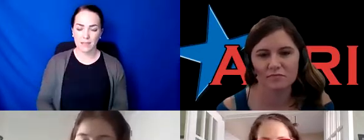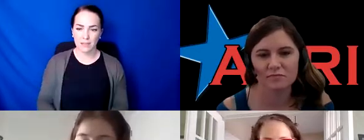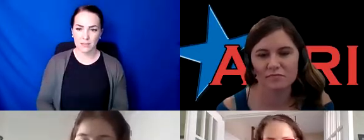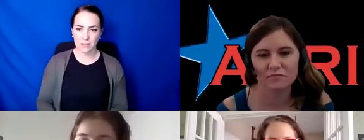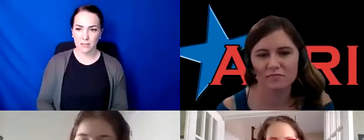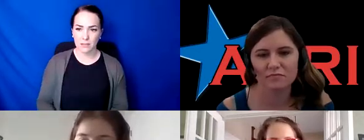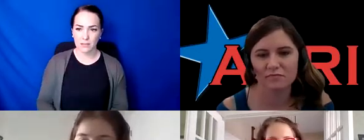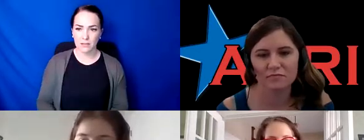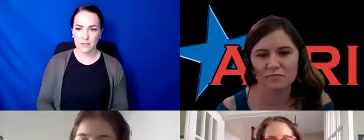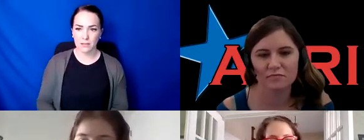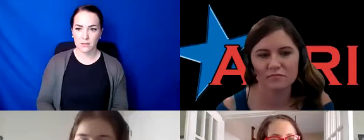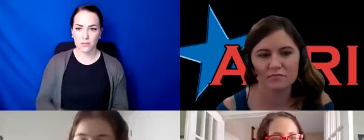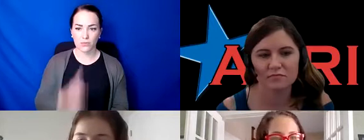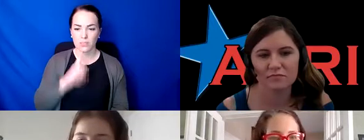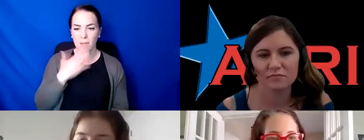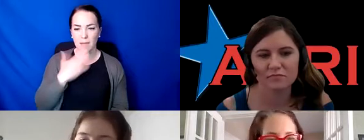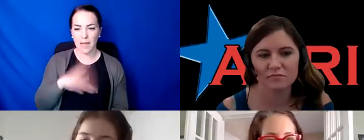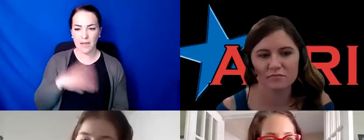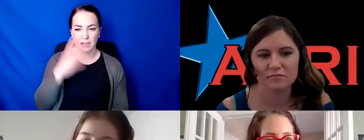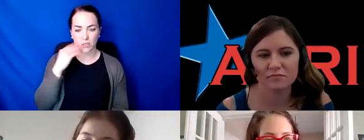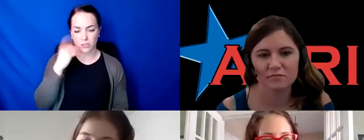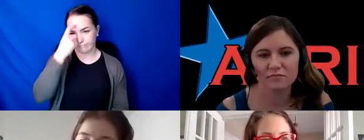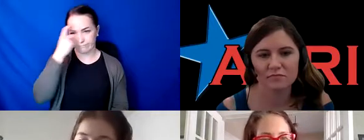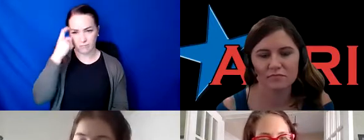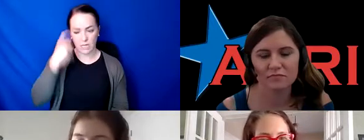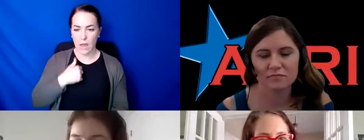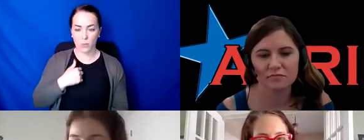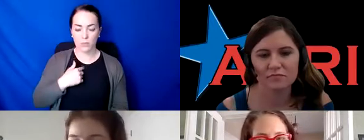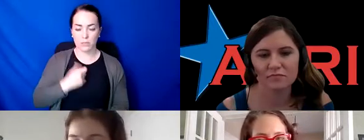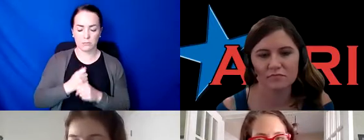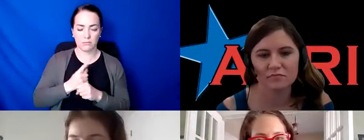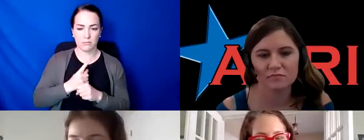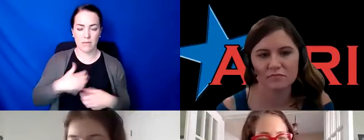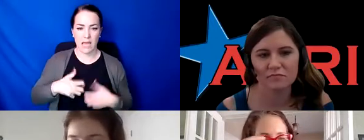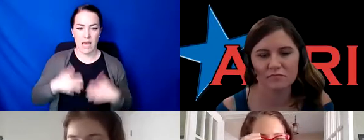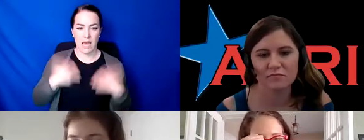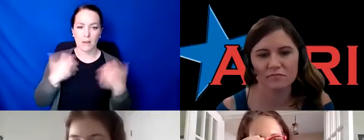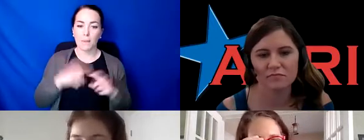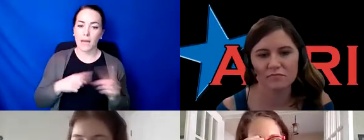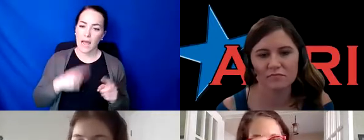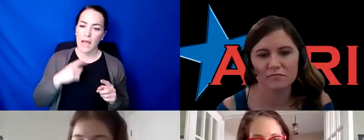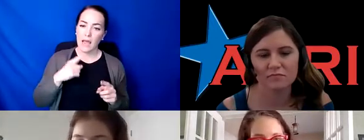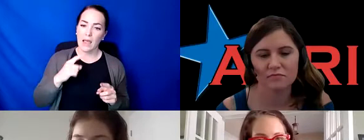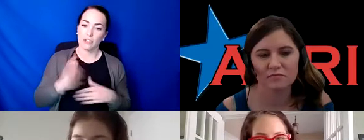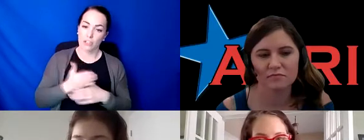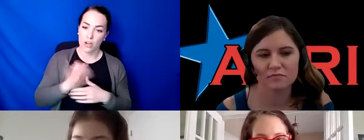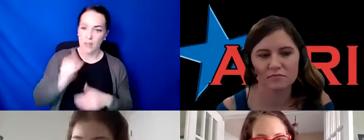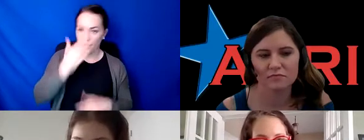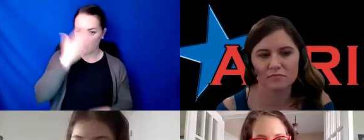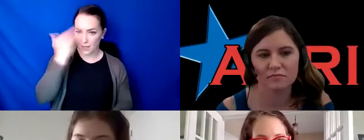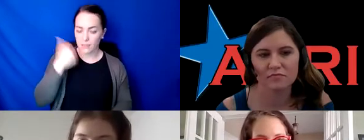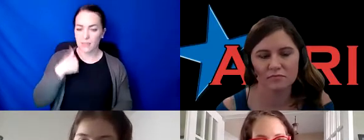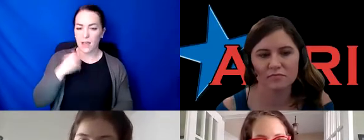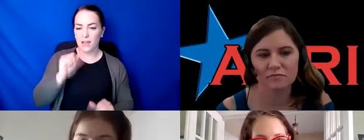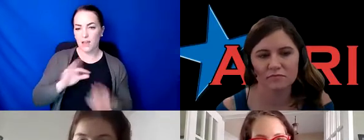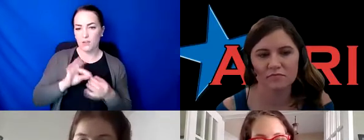really, really bad experience. And I was just infuriated by it. But I said that because I could relate to what the